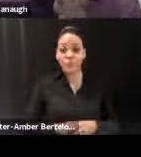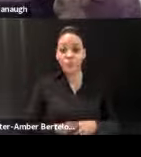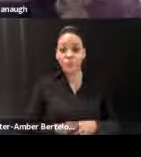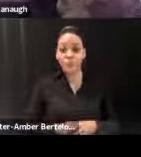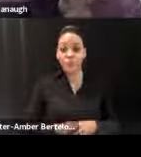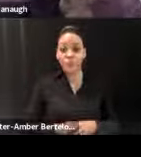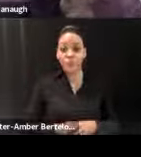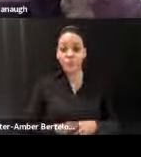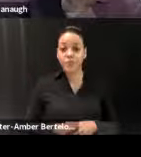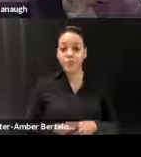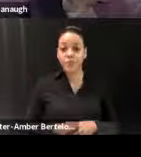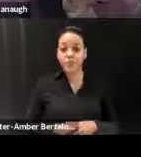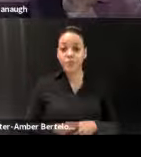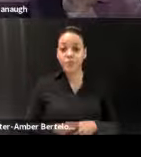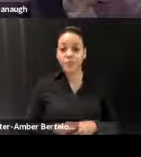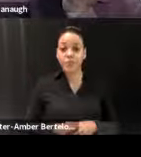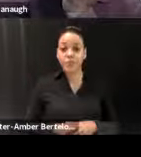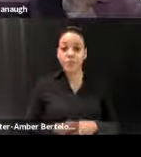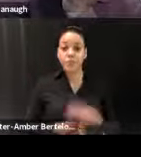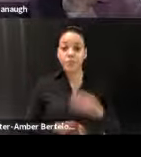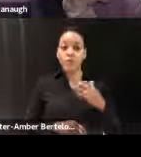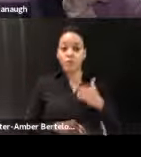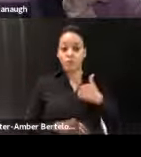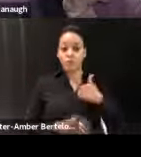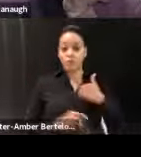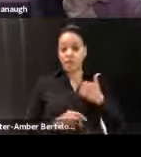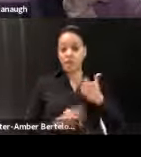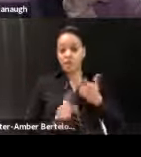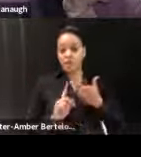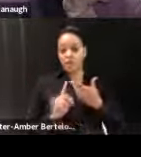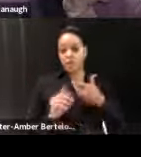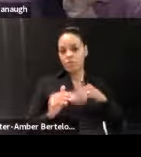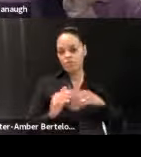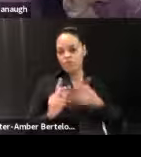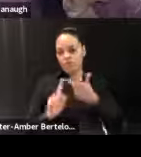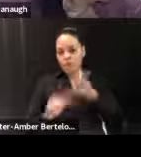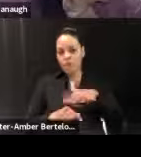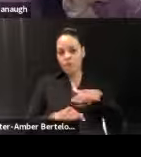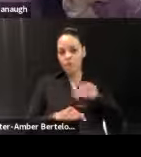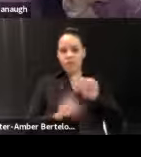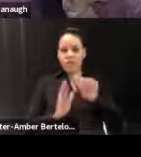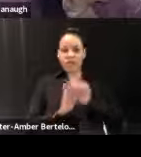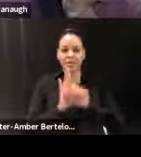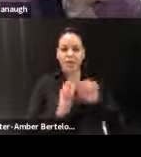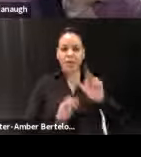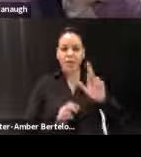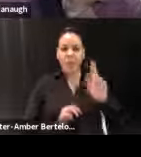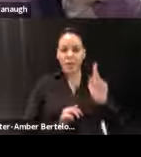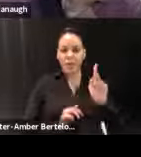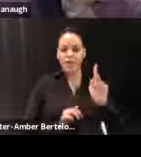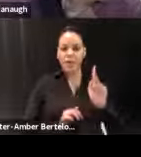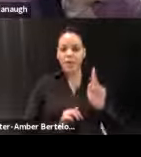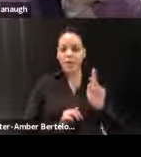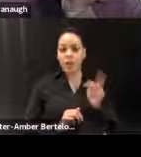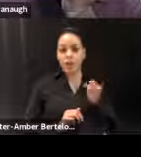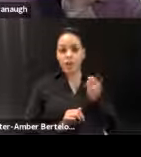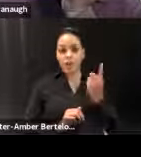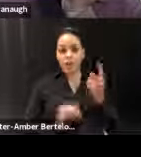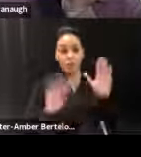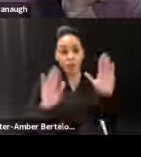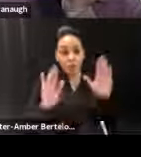the reason why I kind of came, I'm from Arkansas originally, and one of her great poems is, and I'm gonna